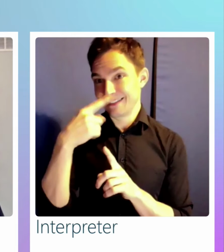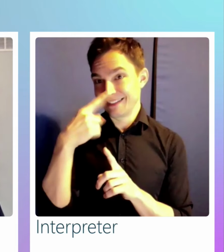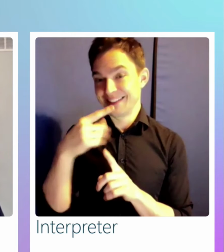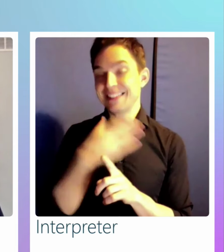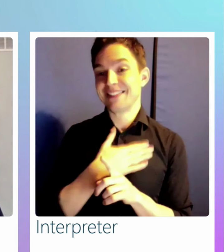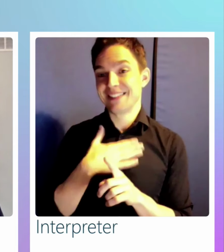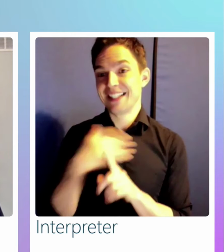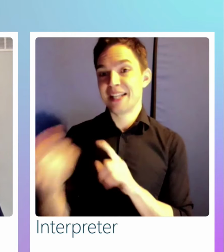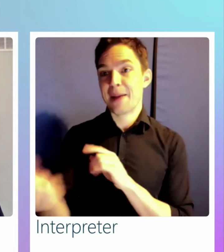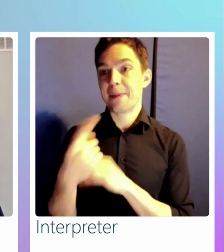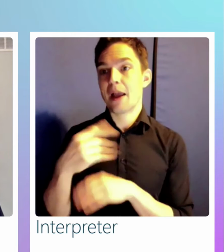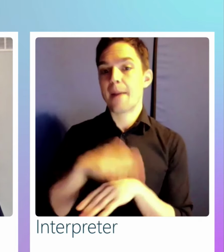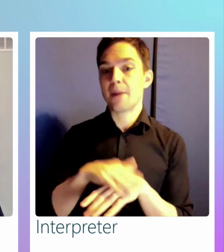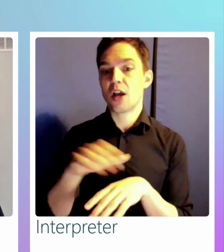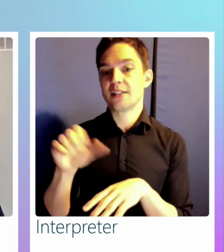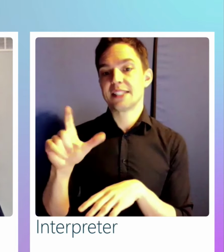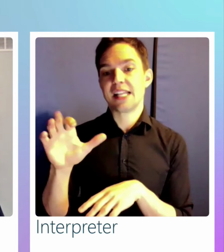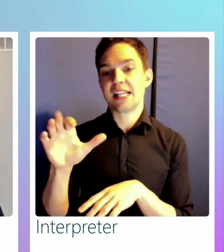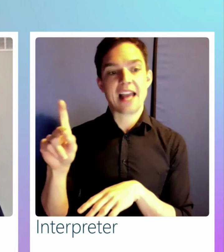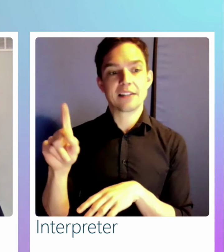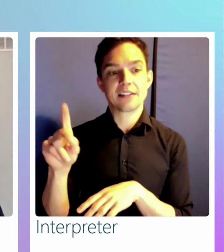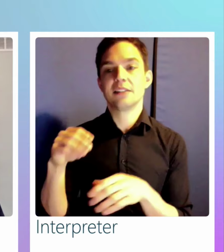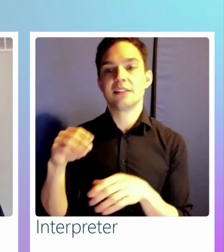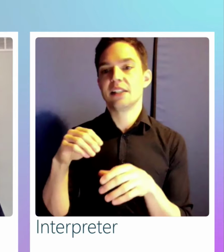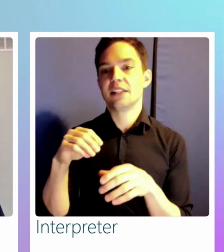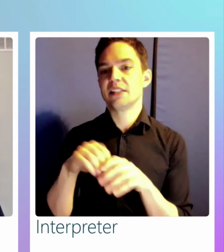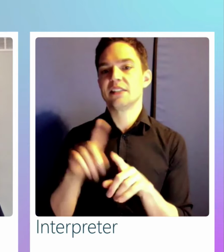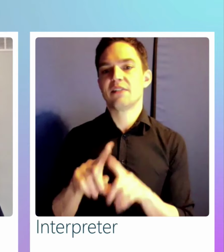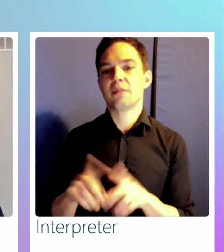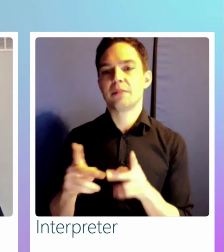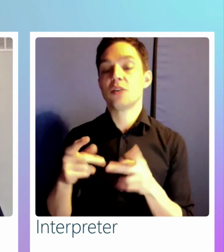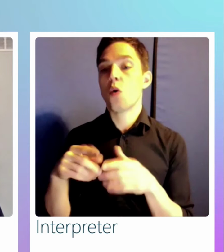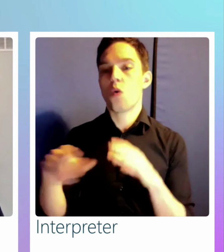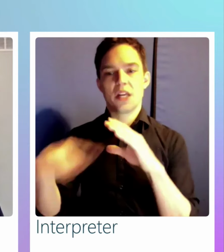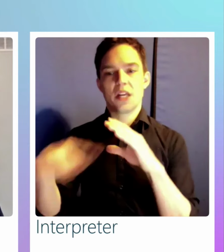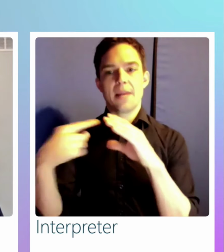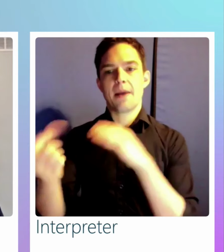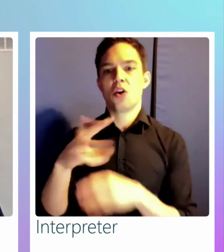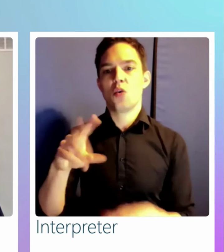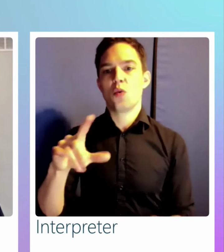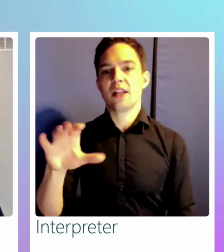to. I'm on Slack in lots of places, or you can email me